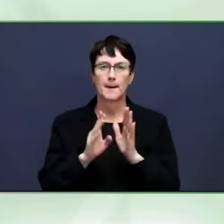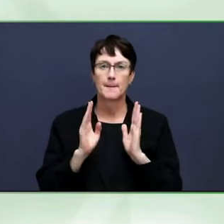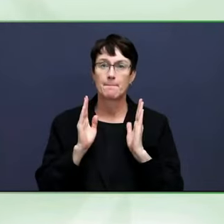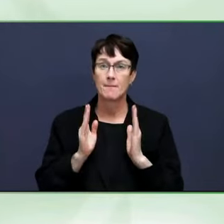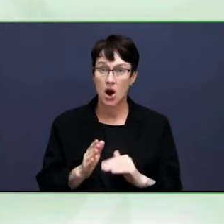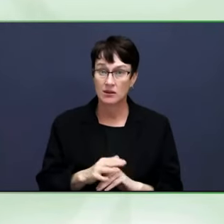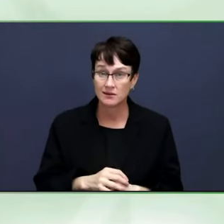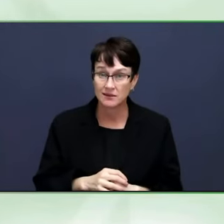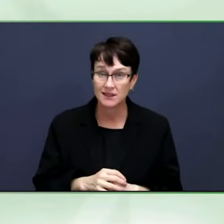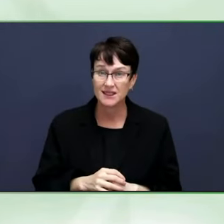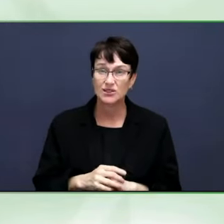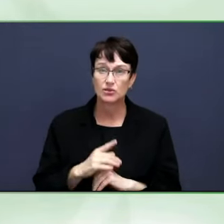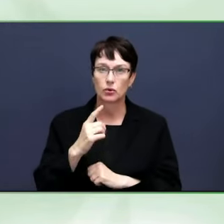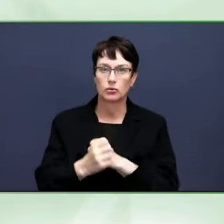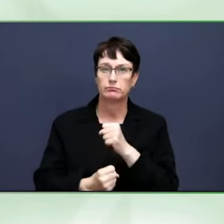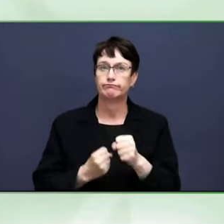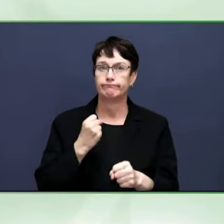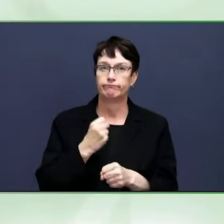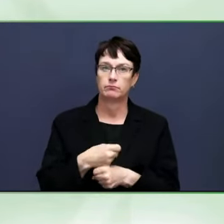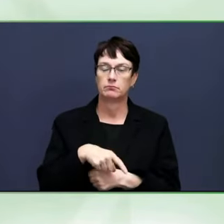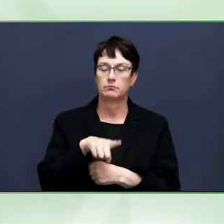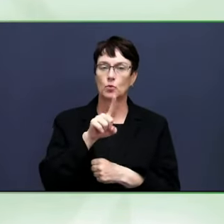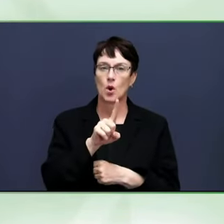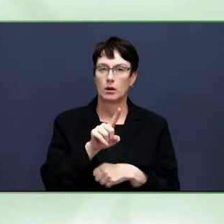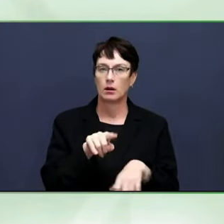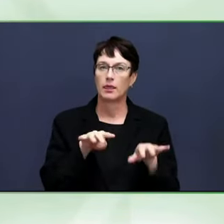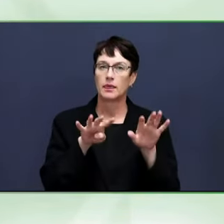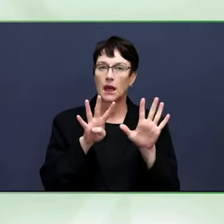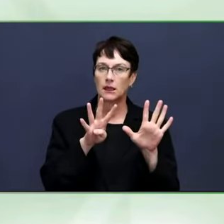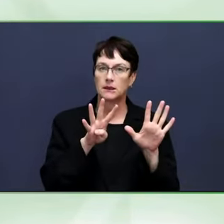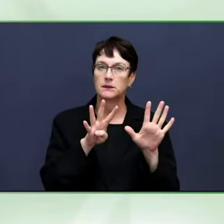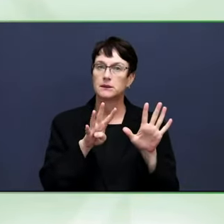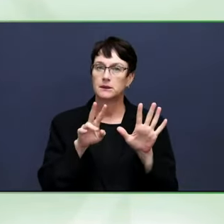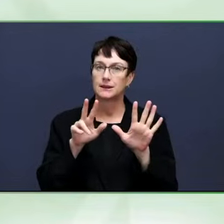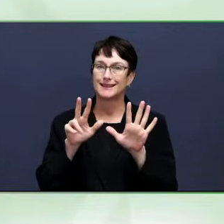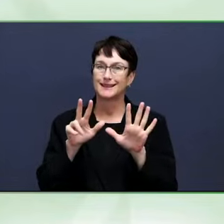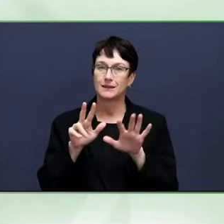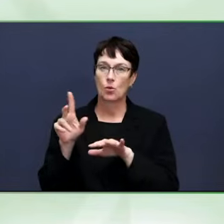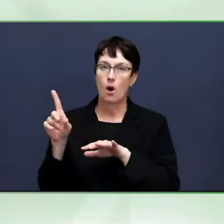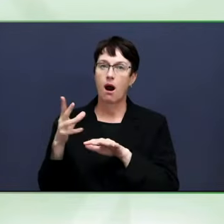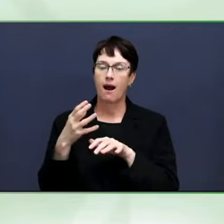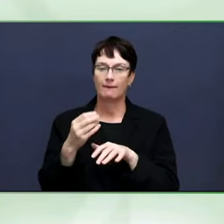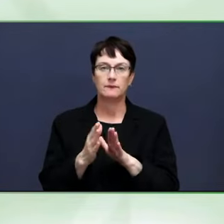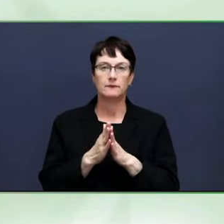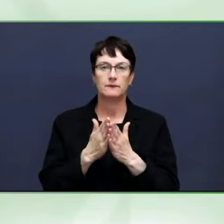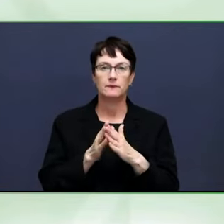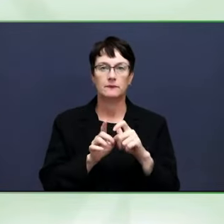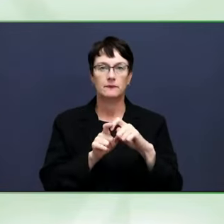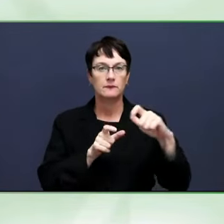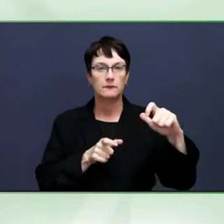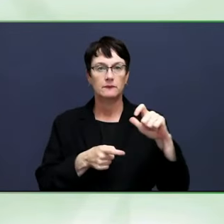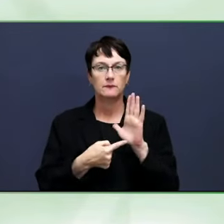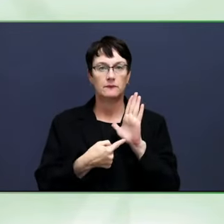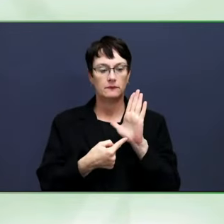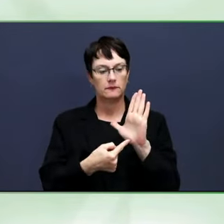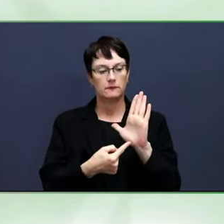do belong. Now it's my honor to introduce Germain Weber. Thank you very